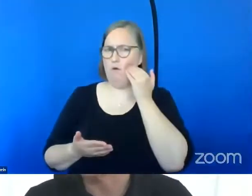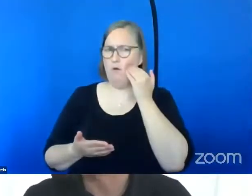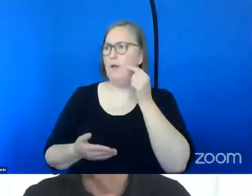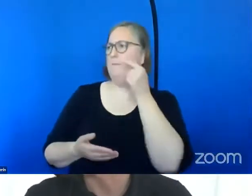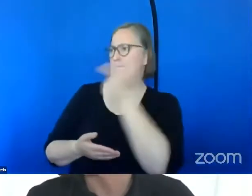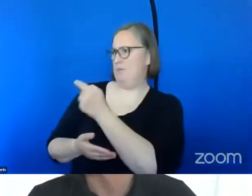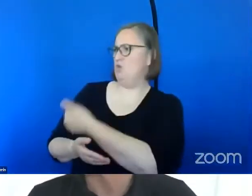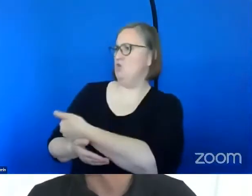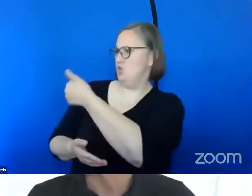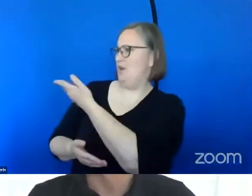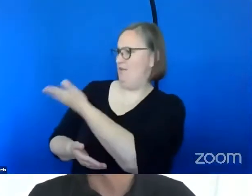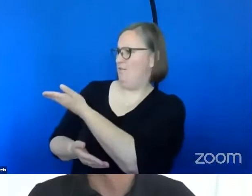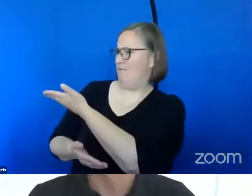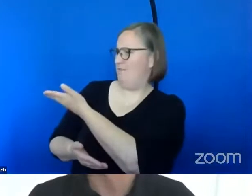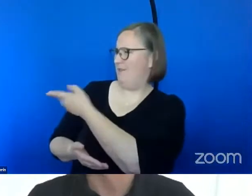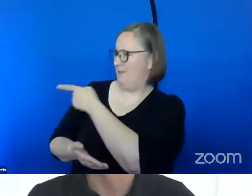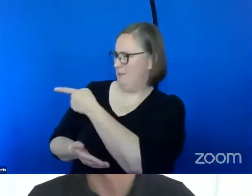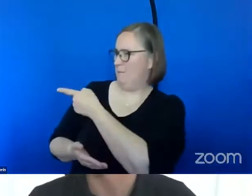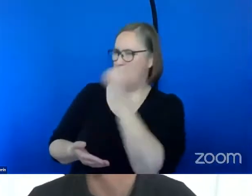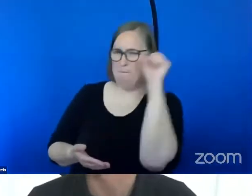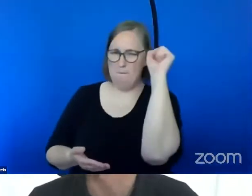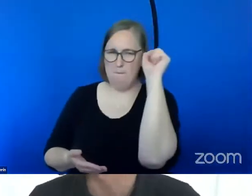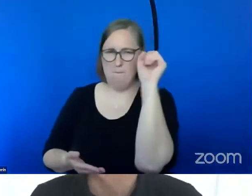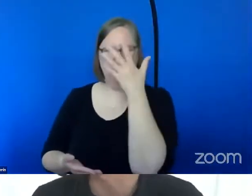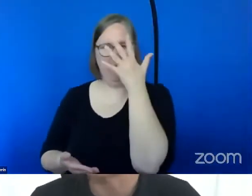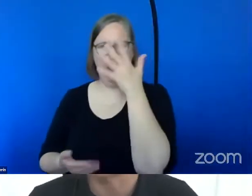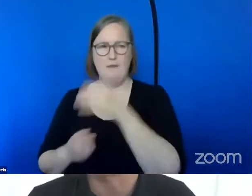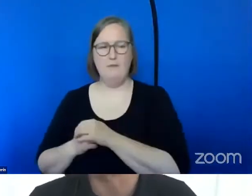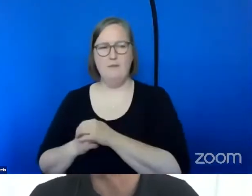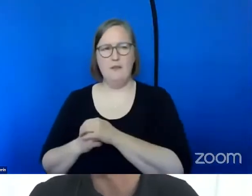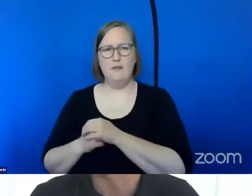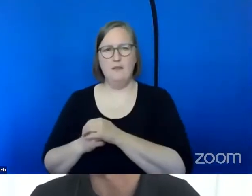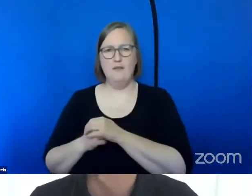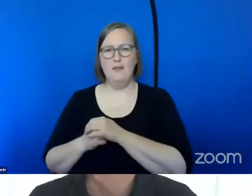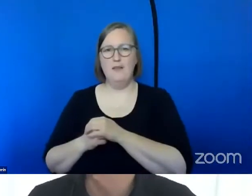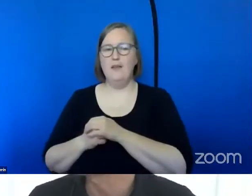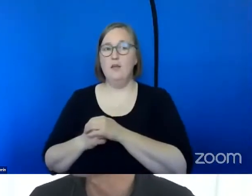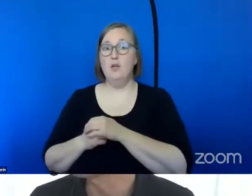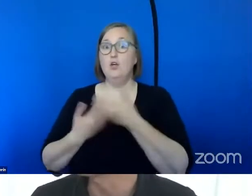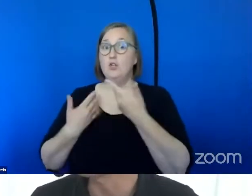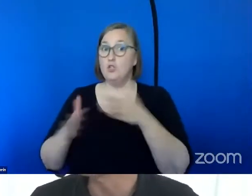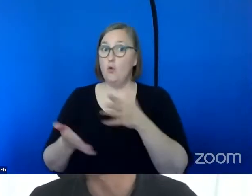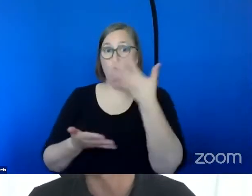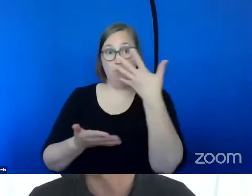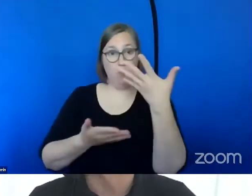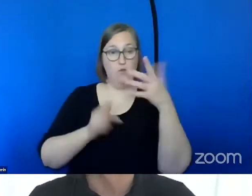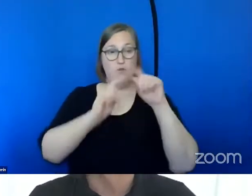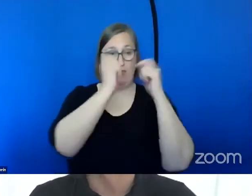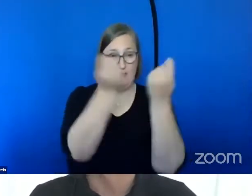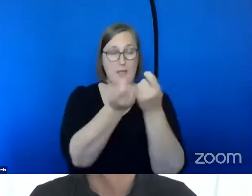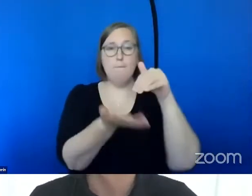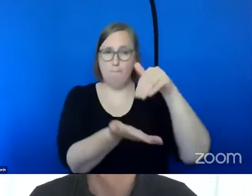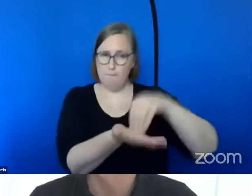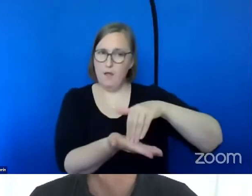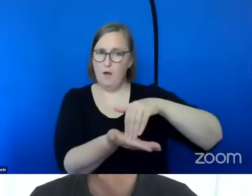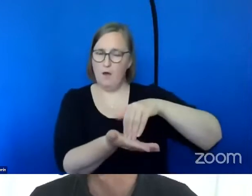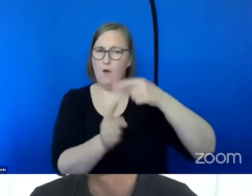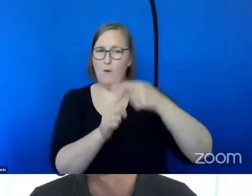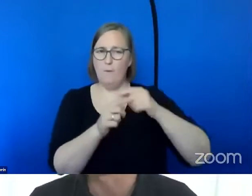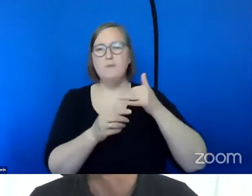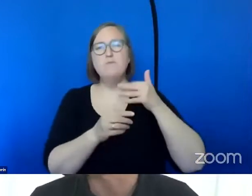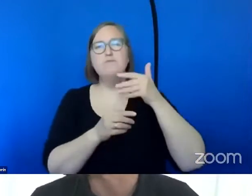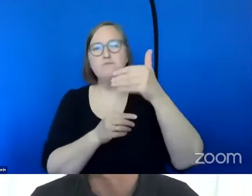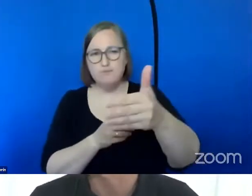have for the one task we selected. They need to come up with other solutions for the other 9 tasks, but I think the road to